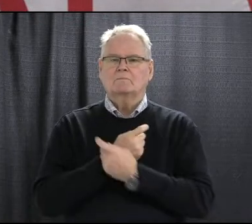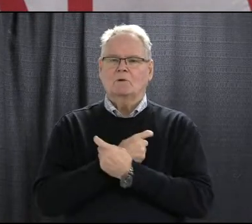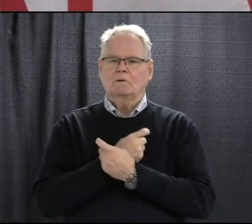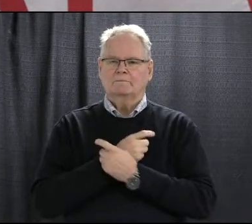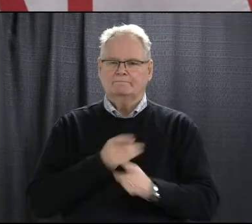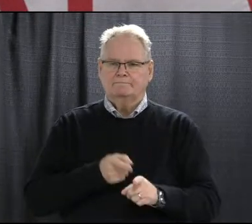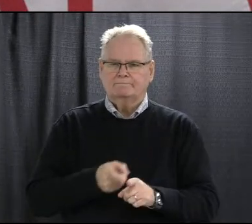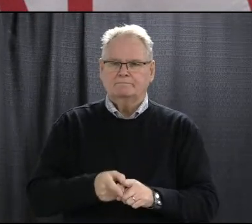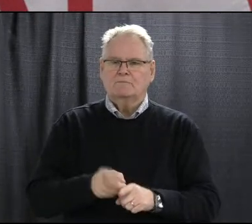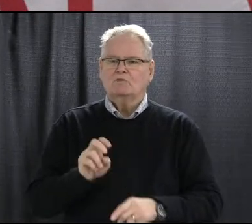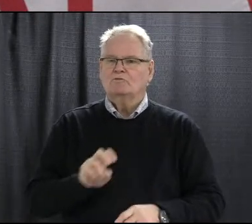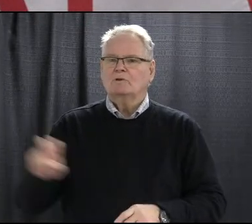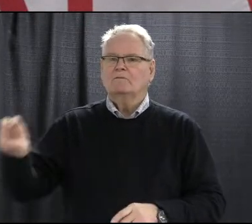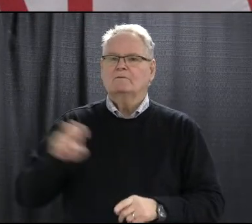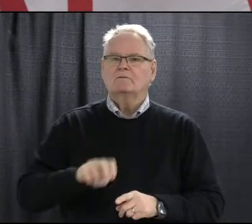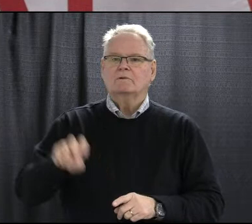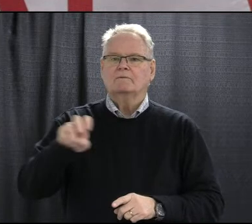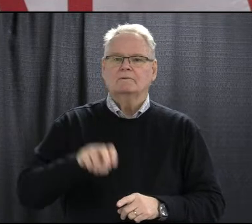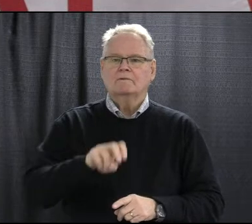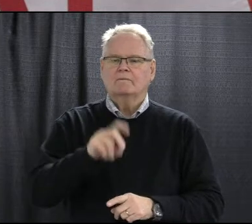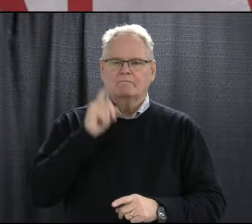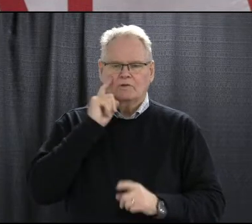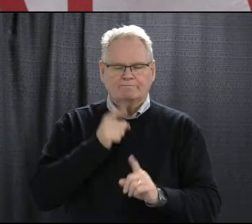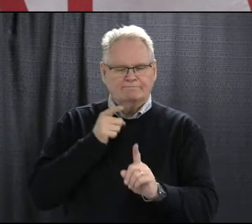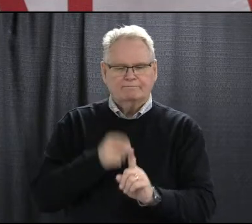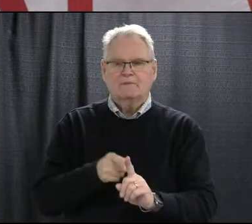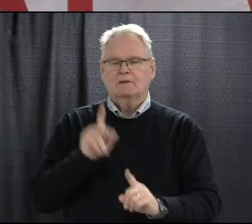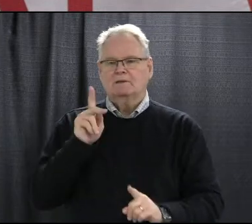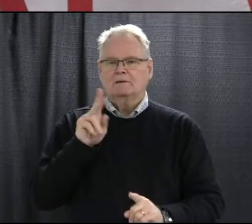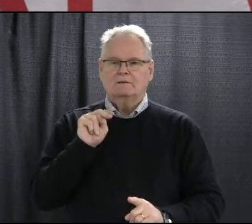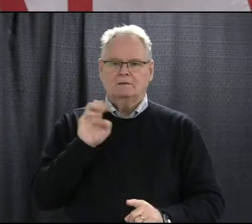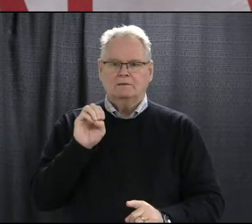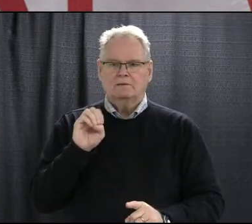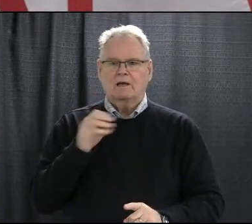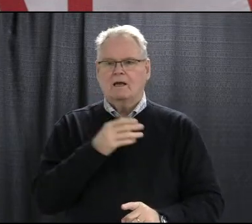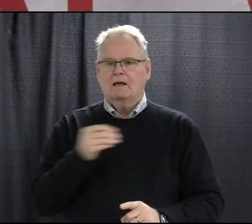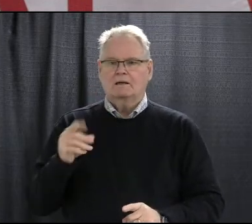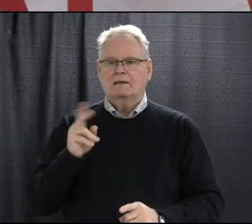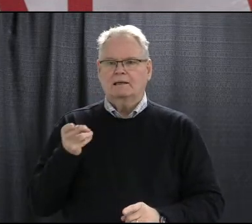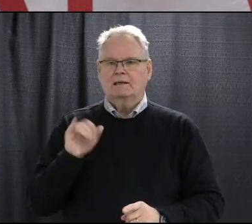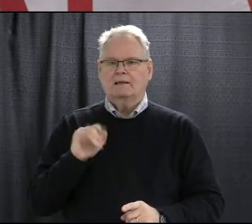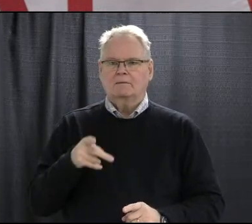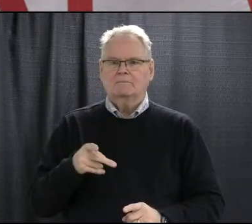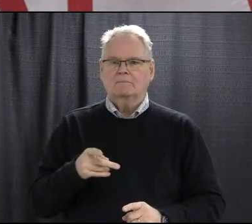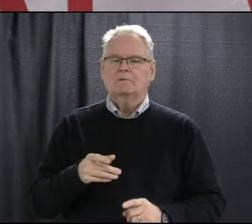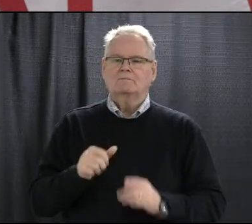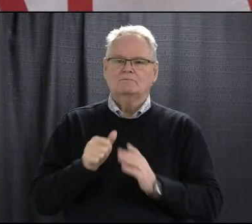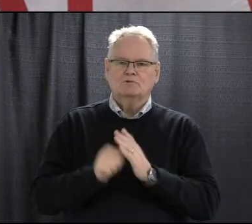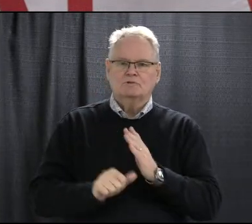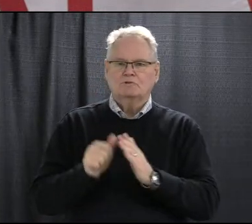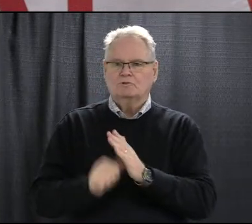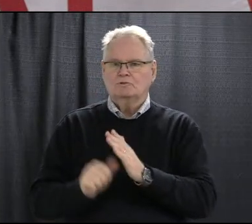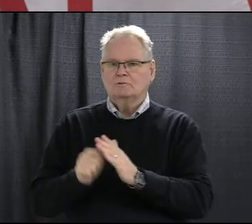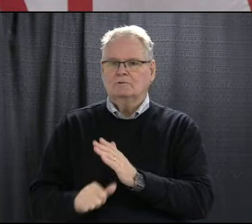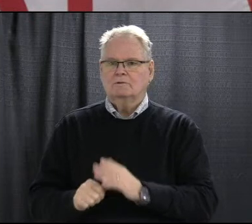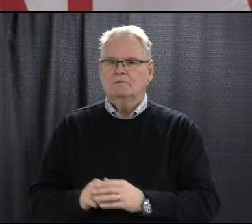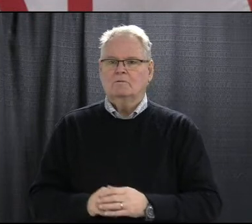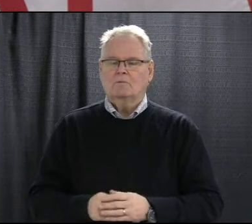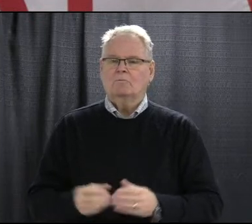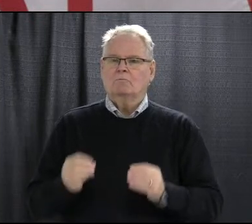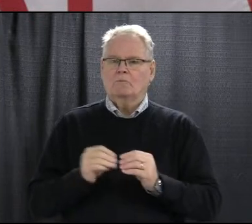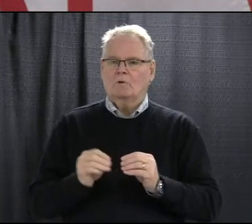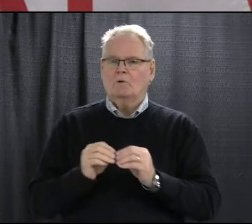get knee and hip replacements sooner than expected, meaning hundreds of additional surgeries a year.